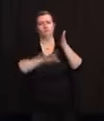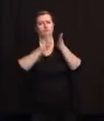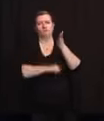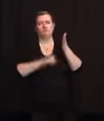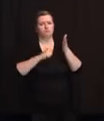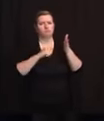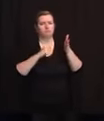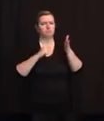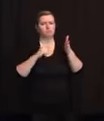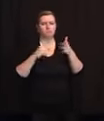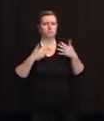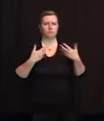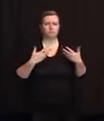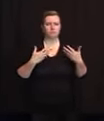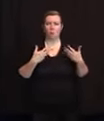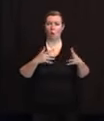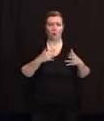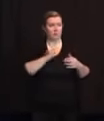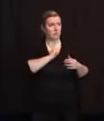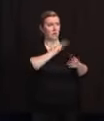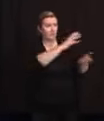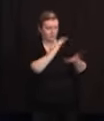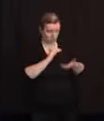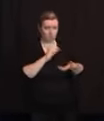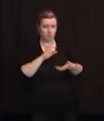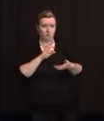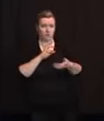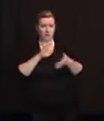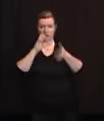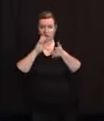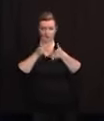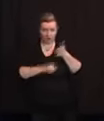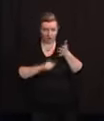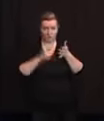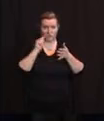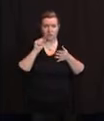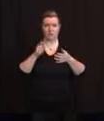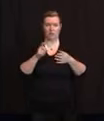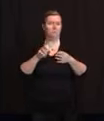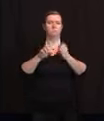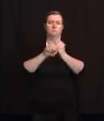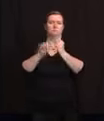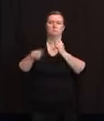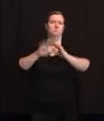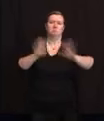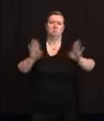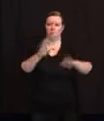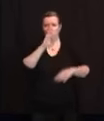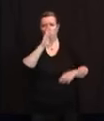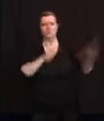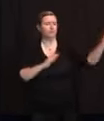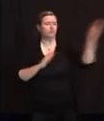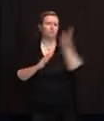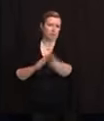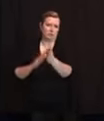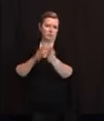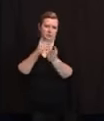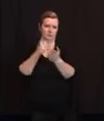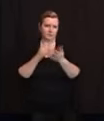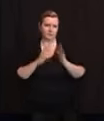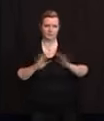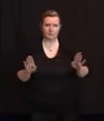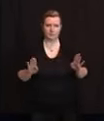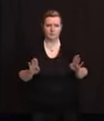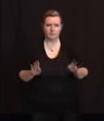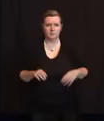that money out. And the program was done that way. The folks who are now eligible for the extended benefits, we think the universe is about